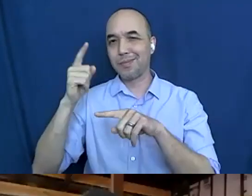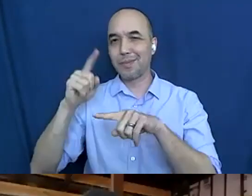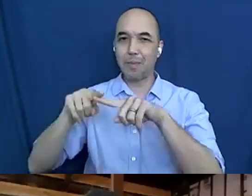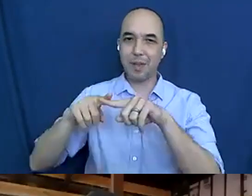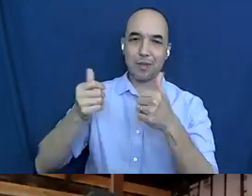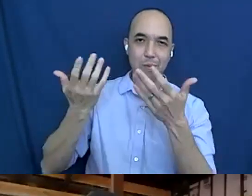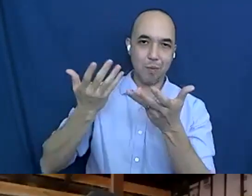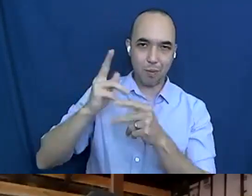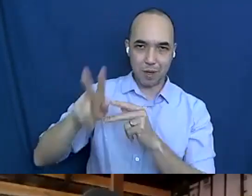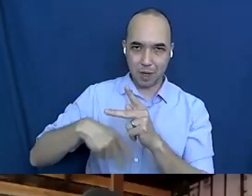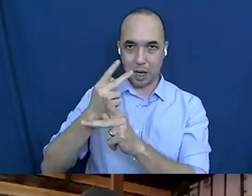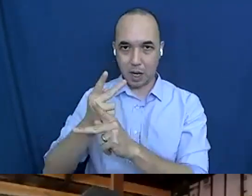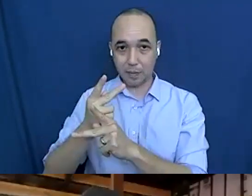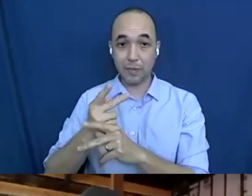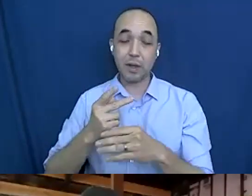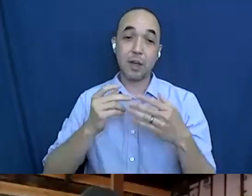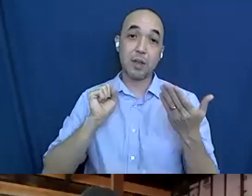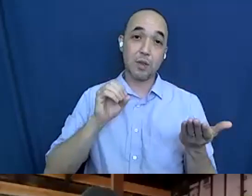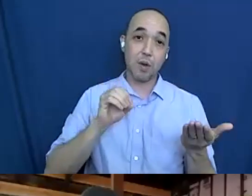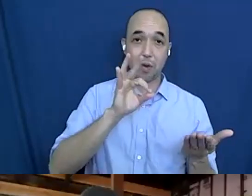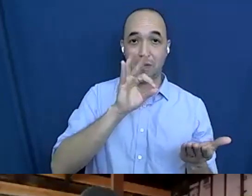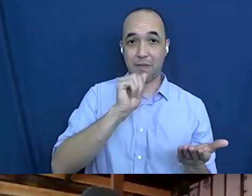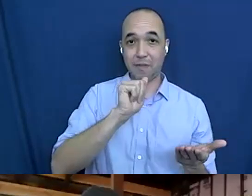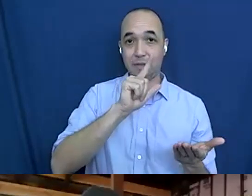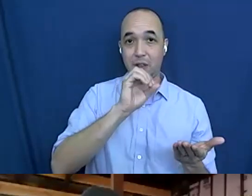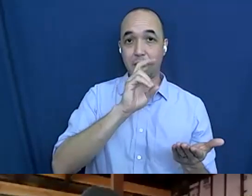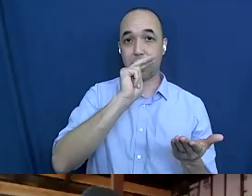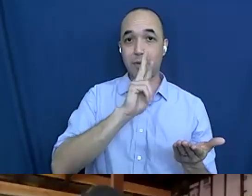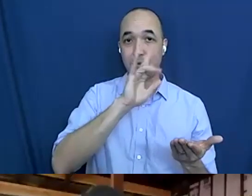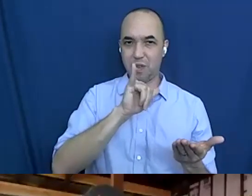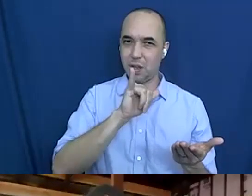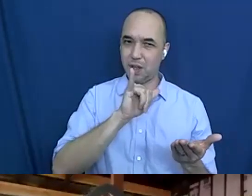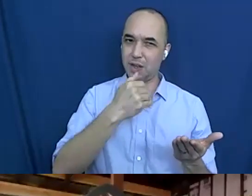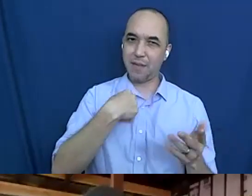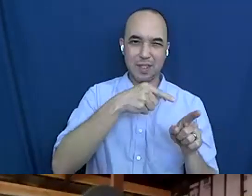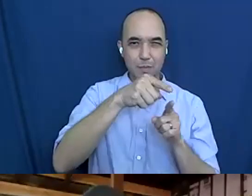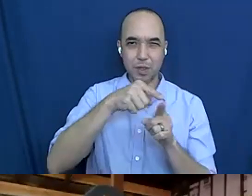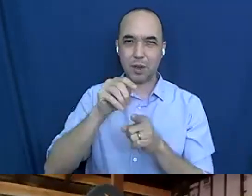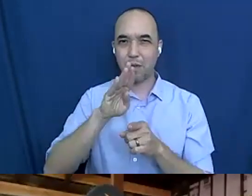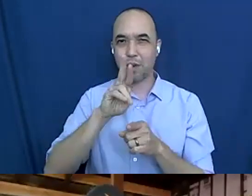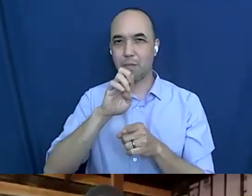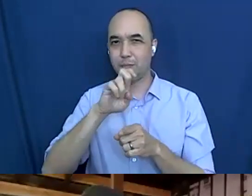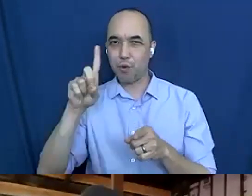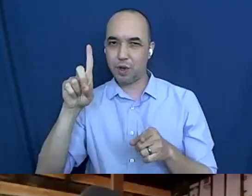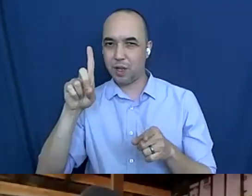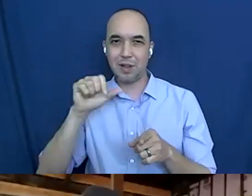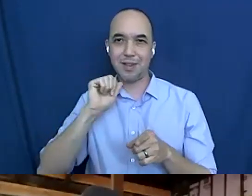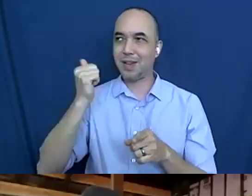you can have a raptor, but there are specific raptors that you would use. You wouldn't just take any bird to use to